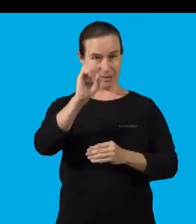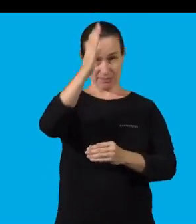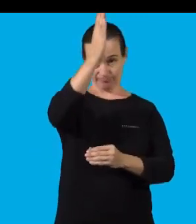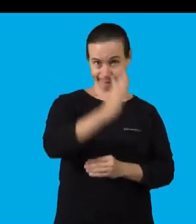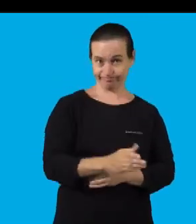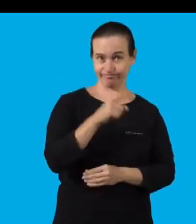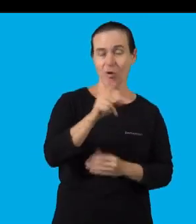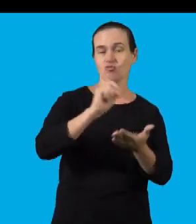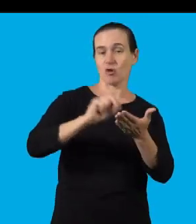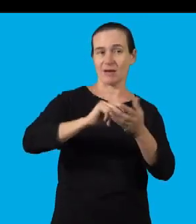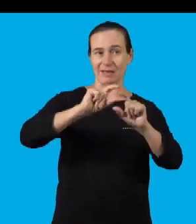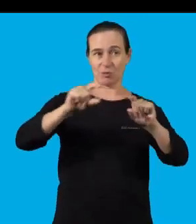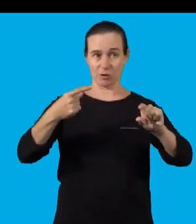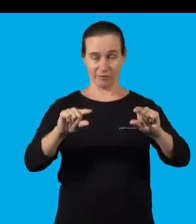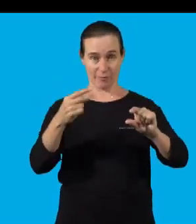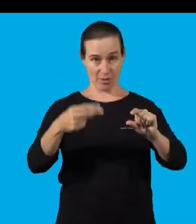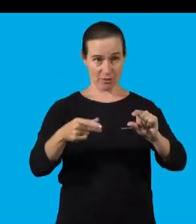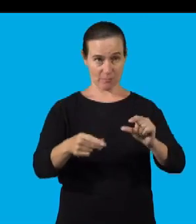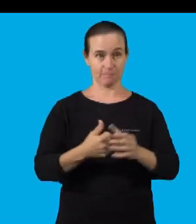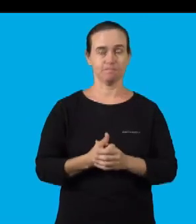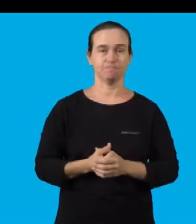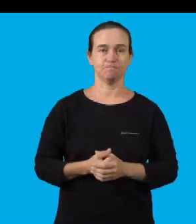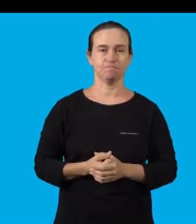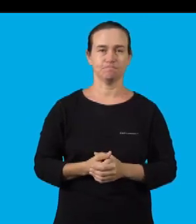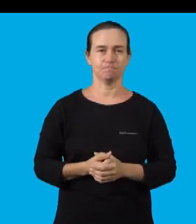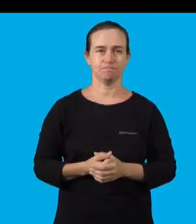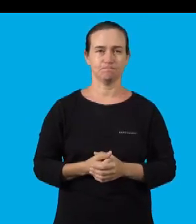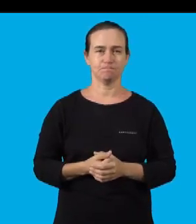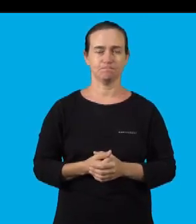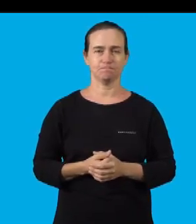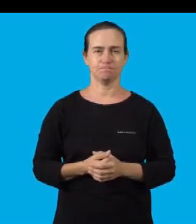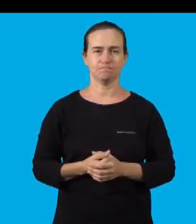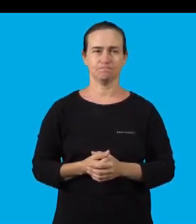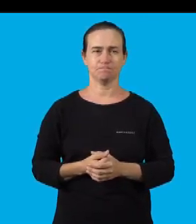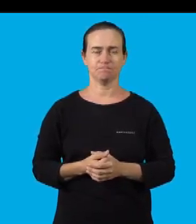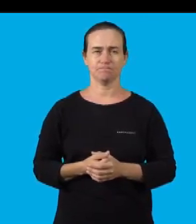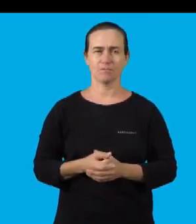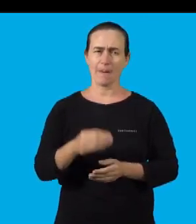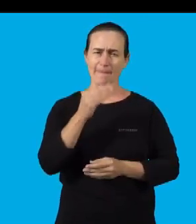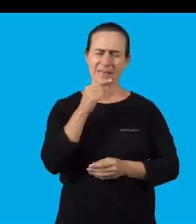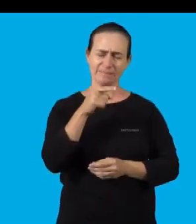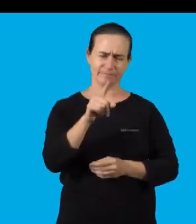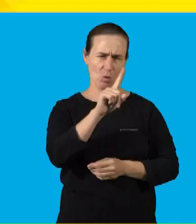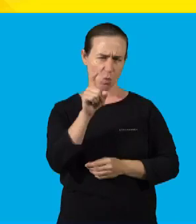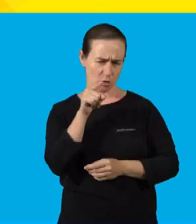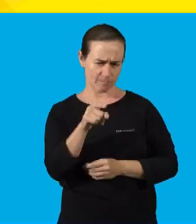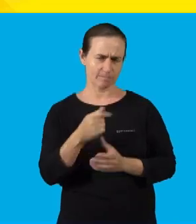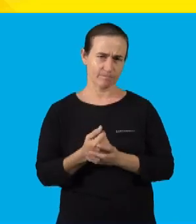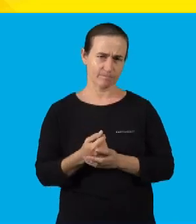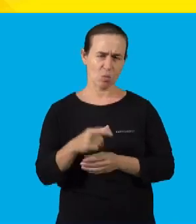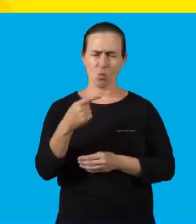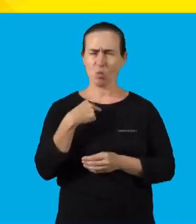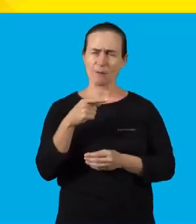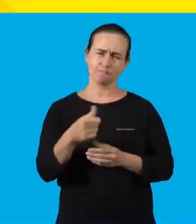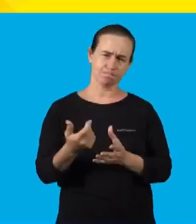y-axis. Write down the equation of g. Now remember, we've just calculated the value of a. It means that from that question